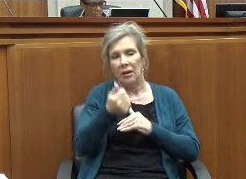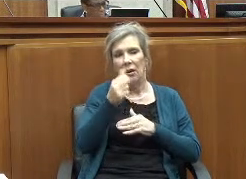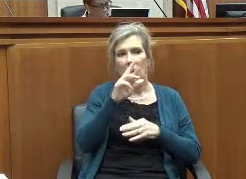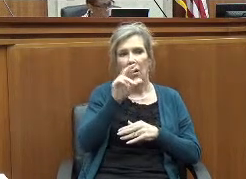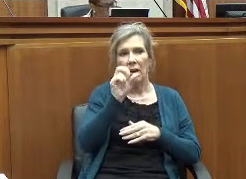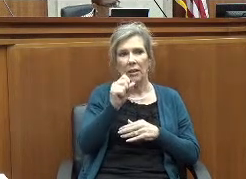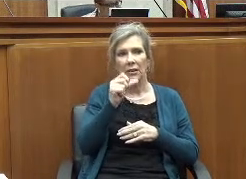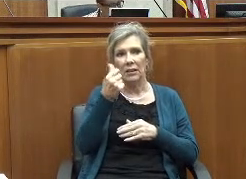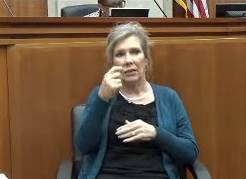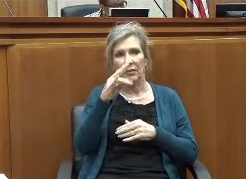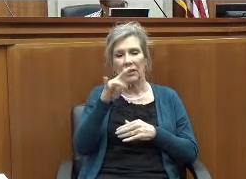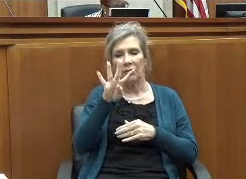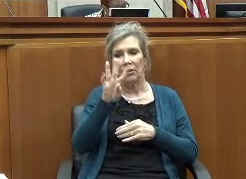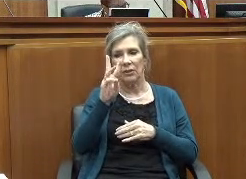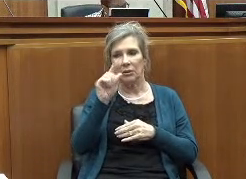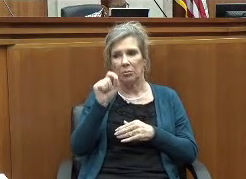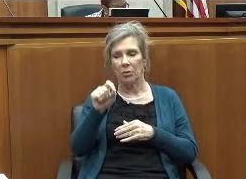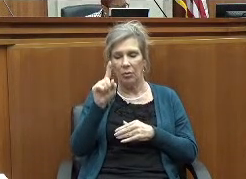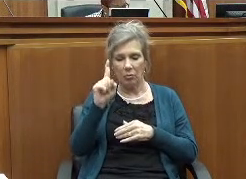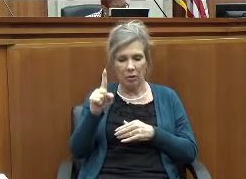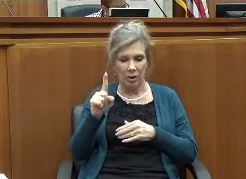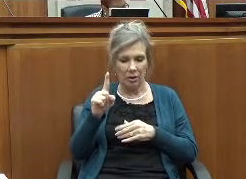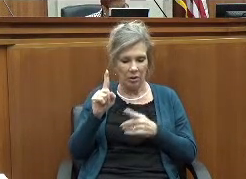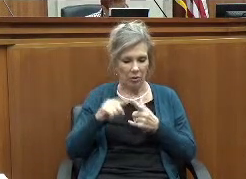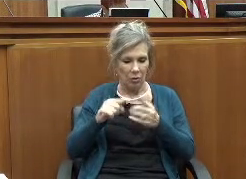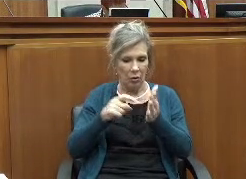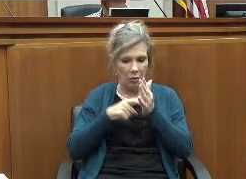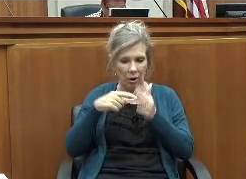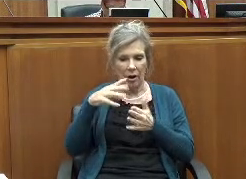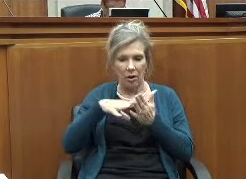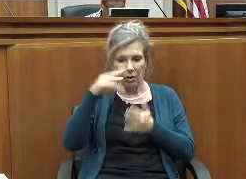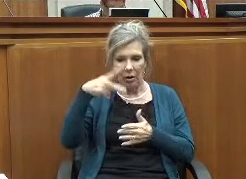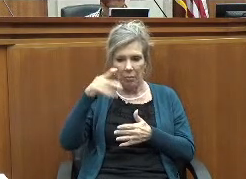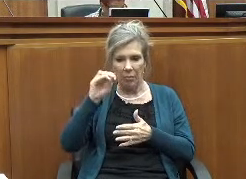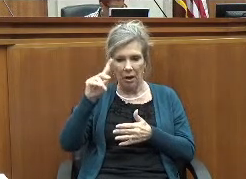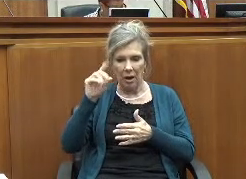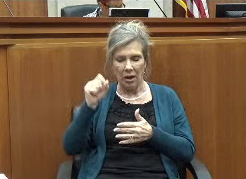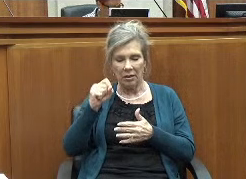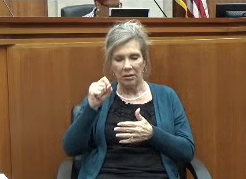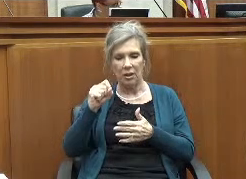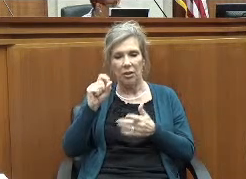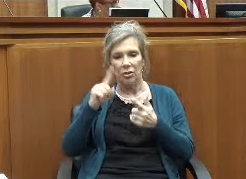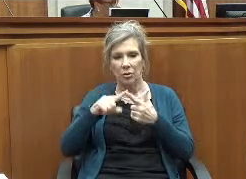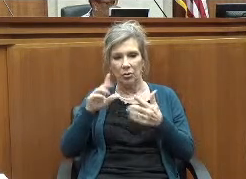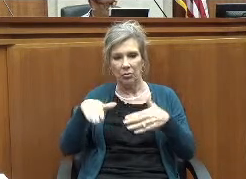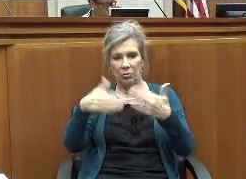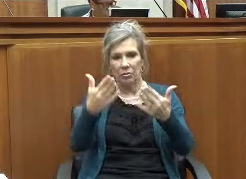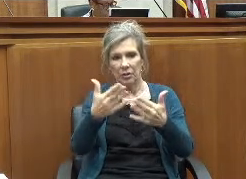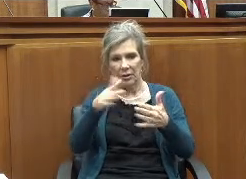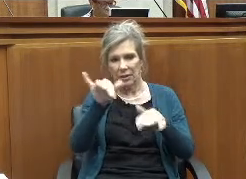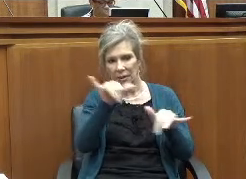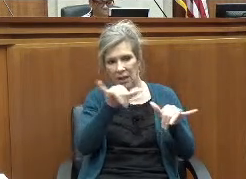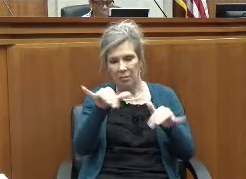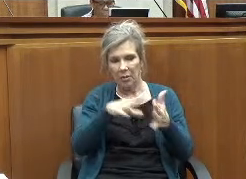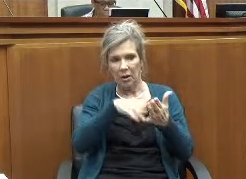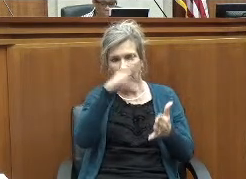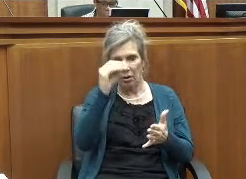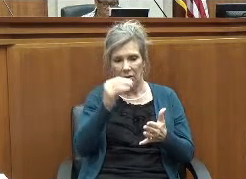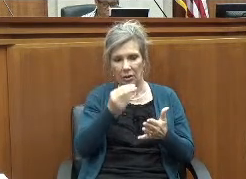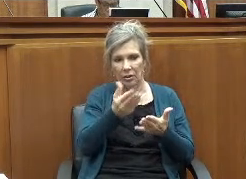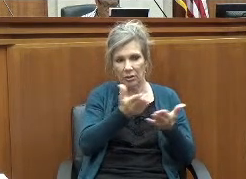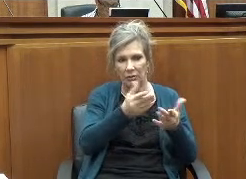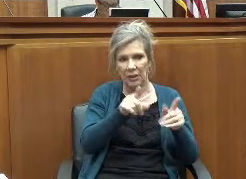174036.1 to require learning pod locations to offer the same special education services as the main school